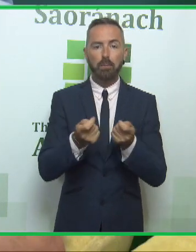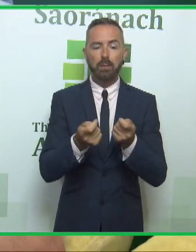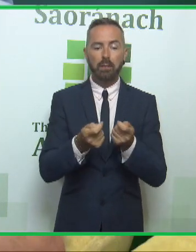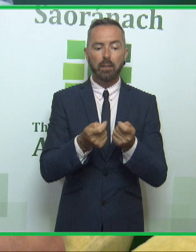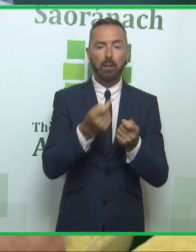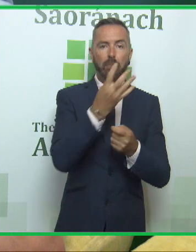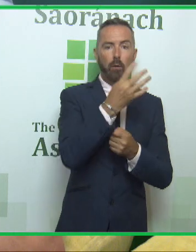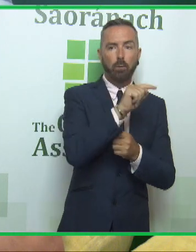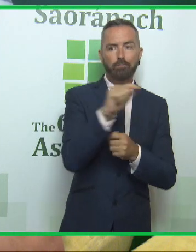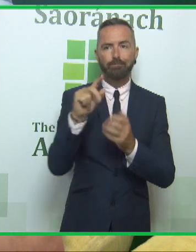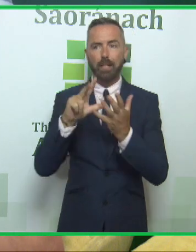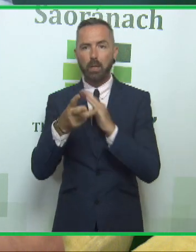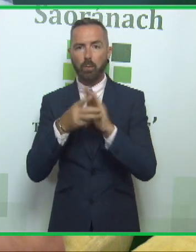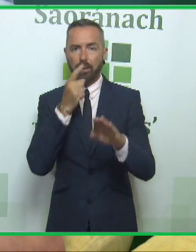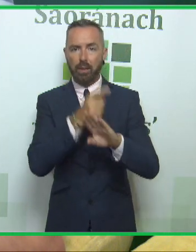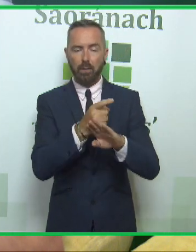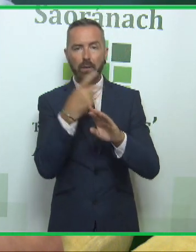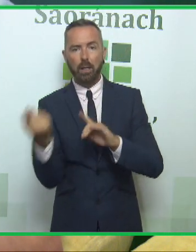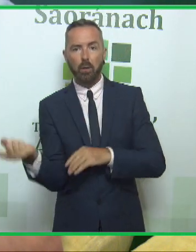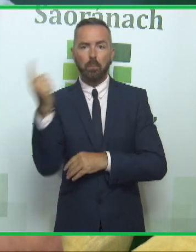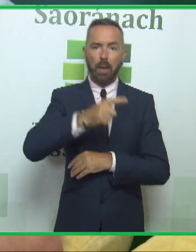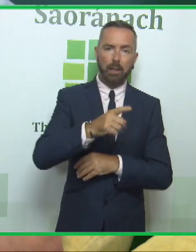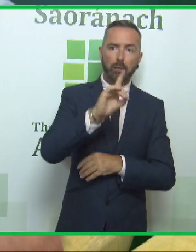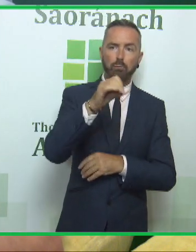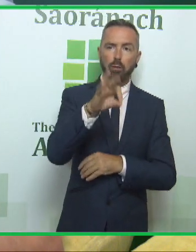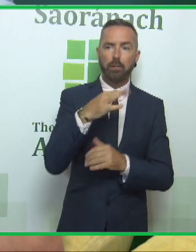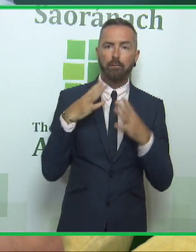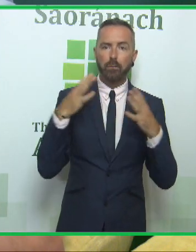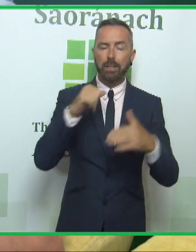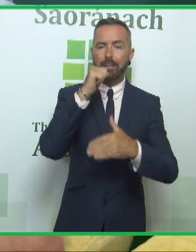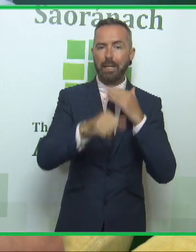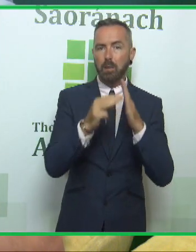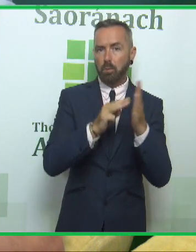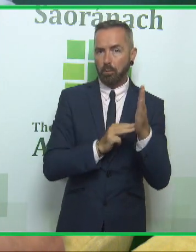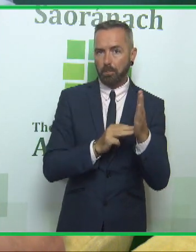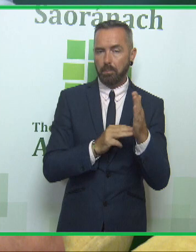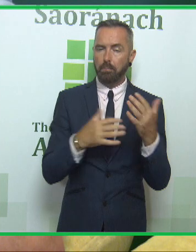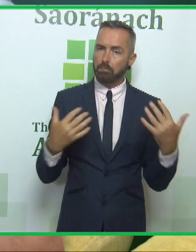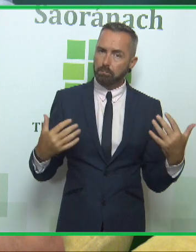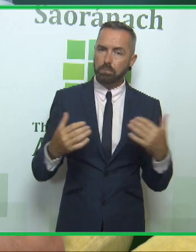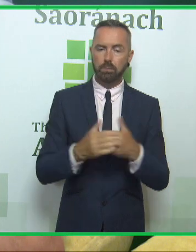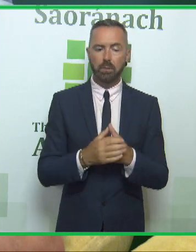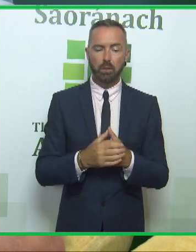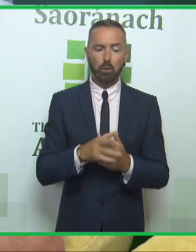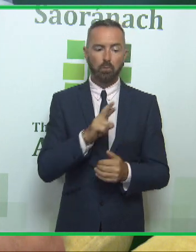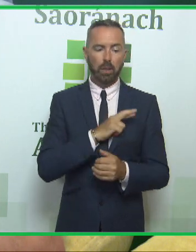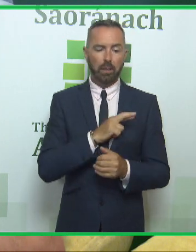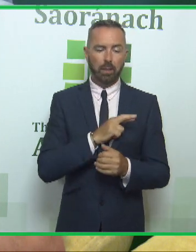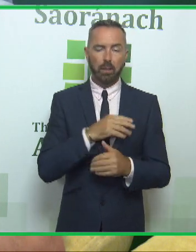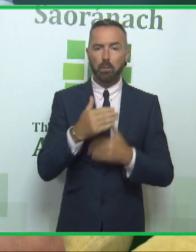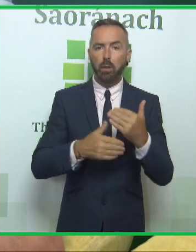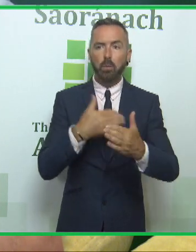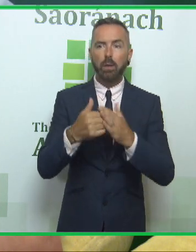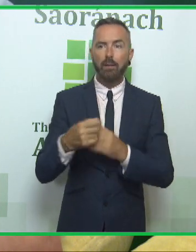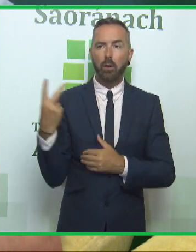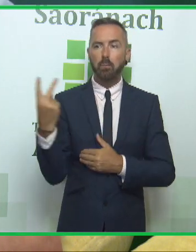to 8 weeks there, and then they come back to our drug-free day program. So it's very the whole role is that we have a